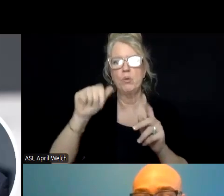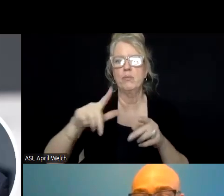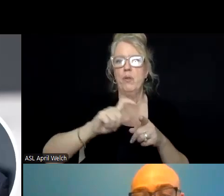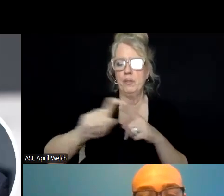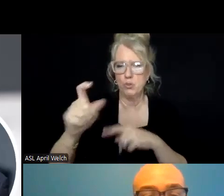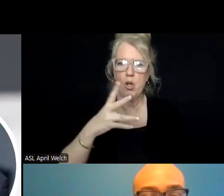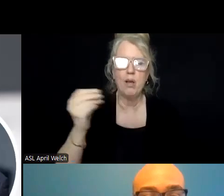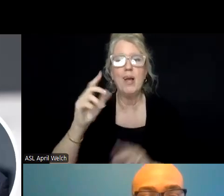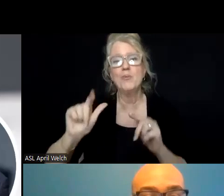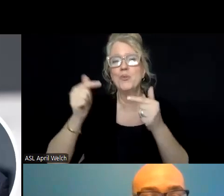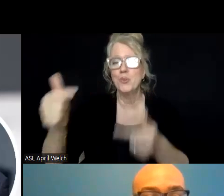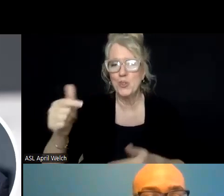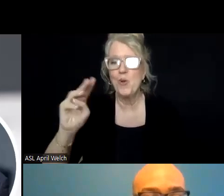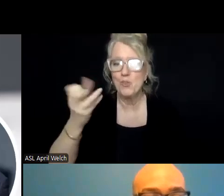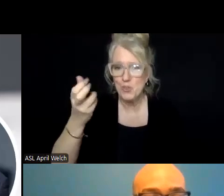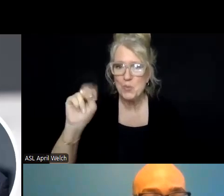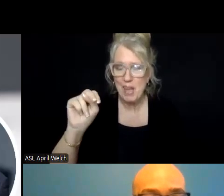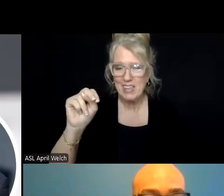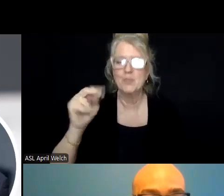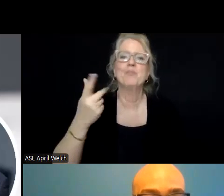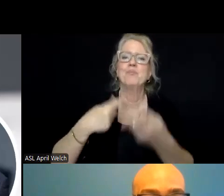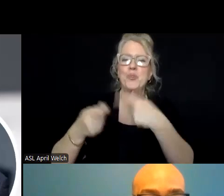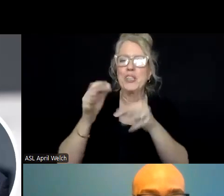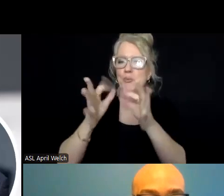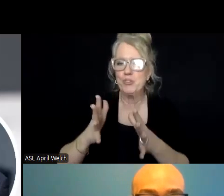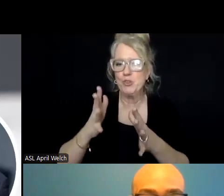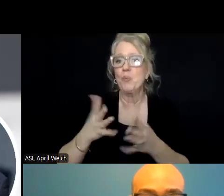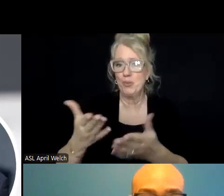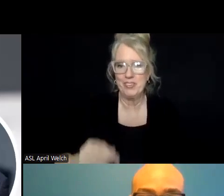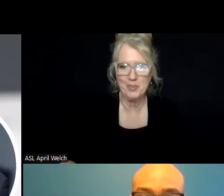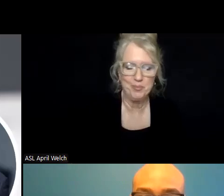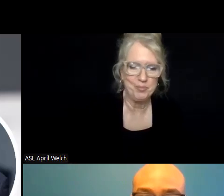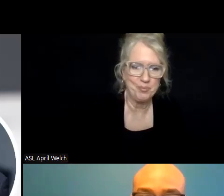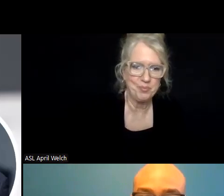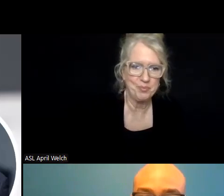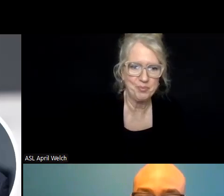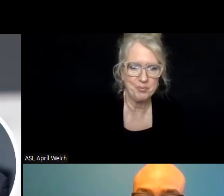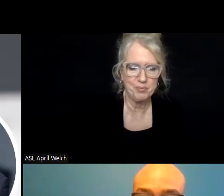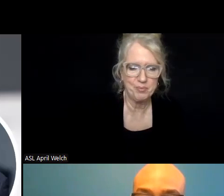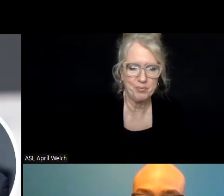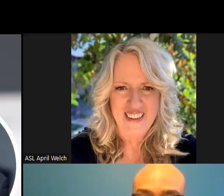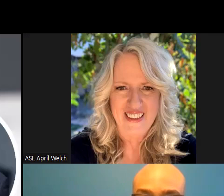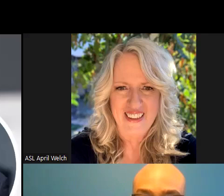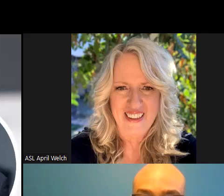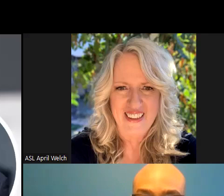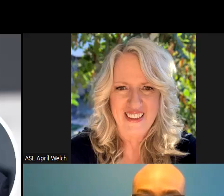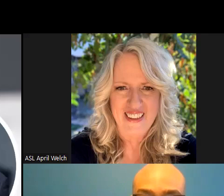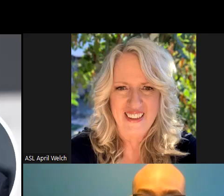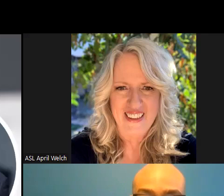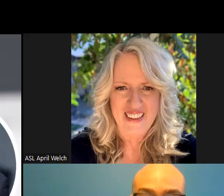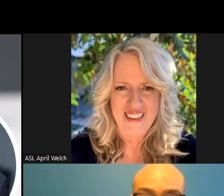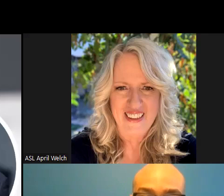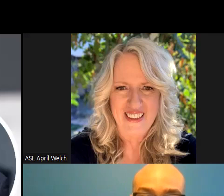that, Megan, I'll turn it back over to you. Thank you so much, Brandon. And that's so heartwarming for you to recognize everybody. I just